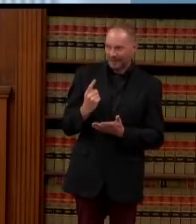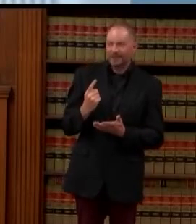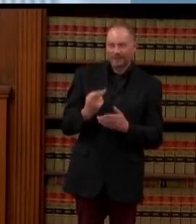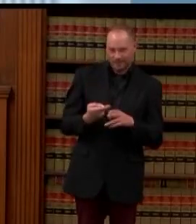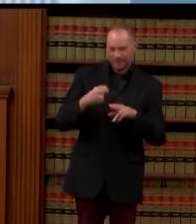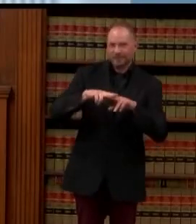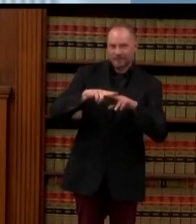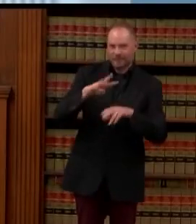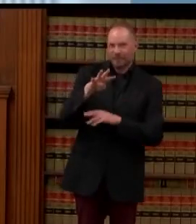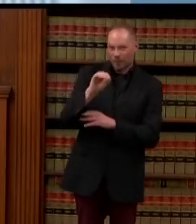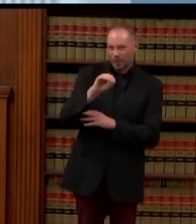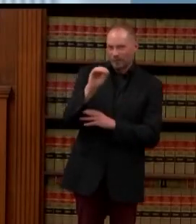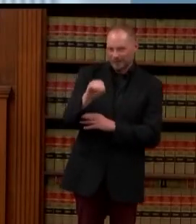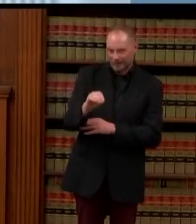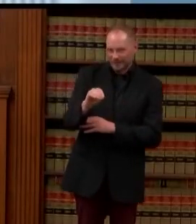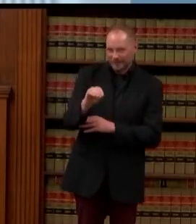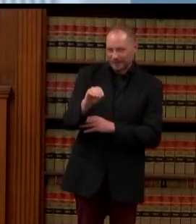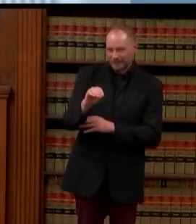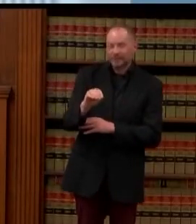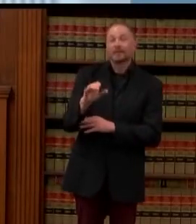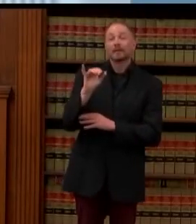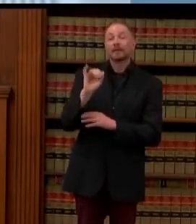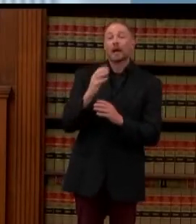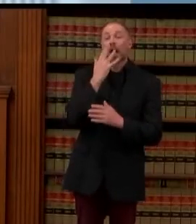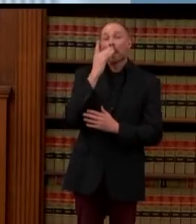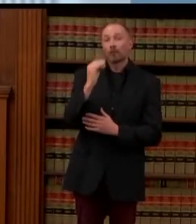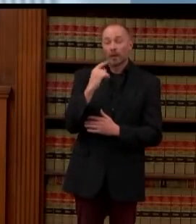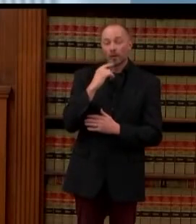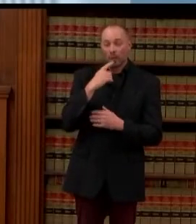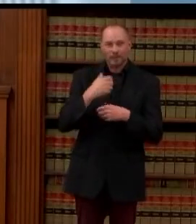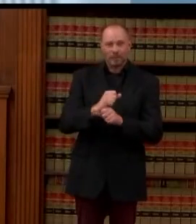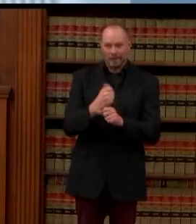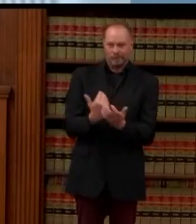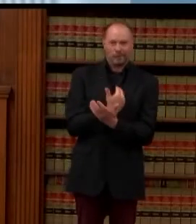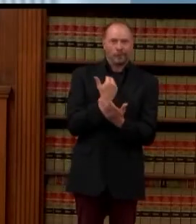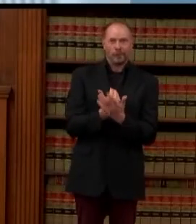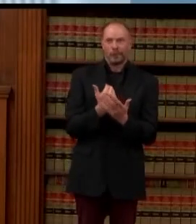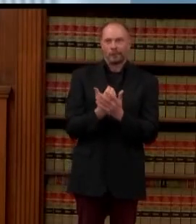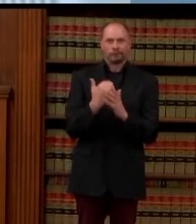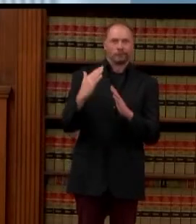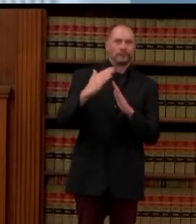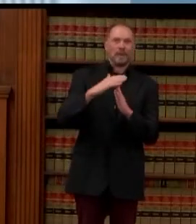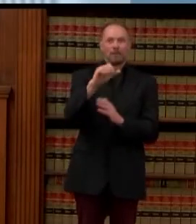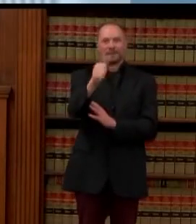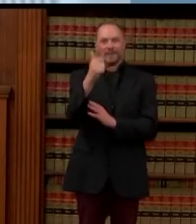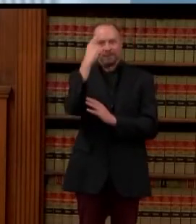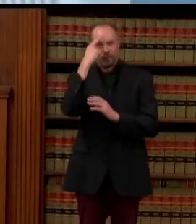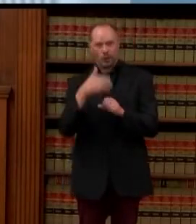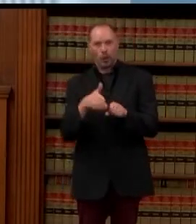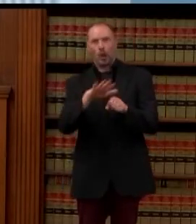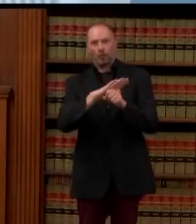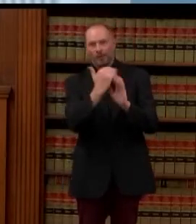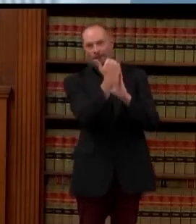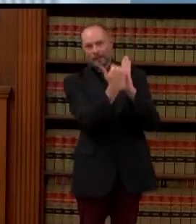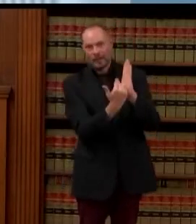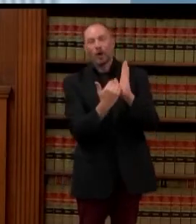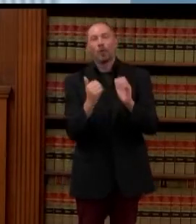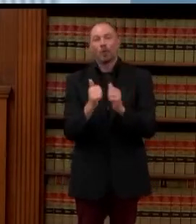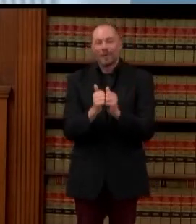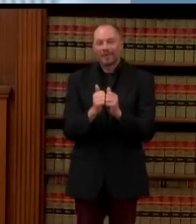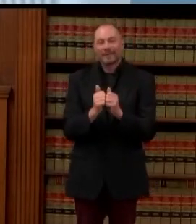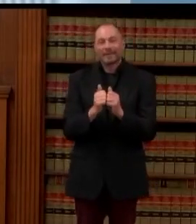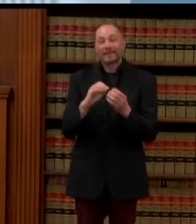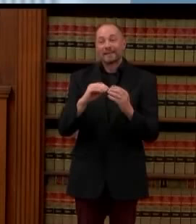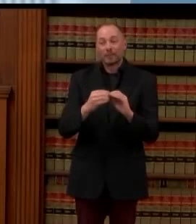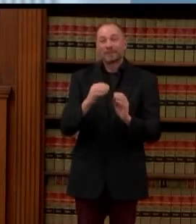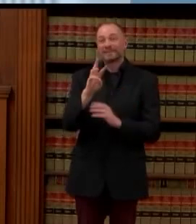40%. Colorado has made a new top 10 list. This one's for COVID, with the 6th highest rate of increase